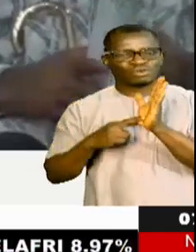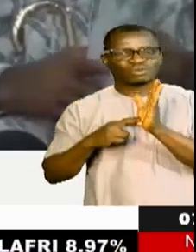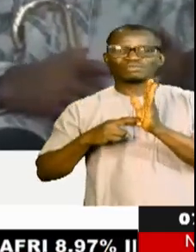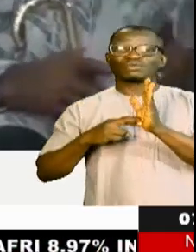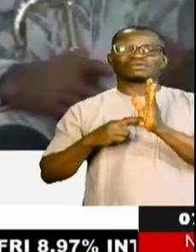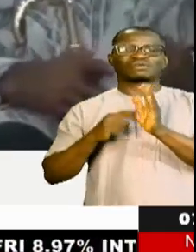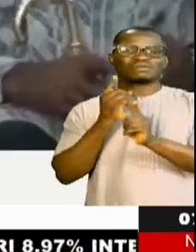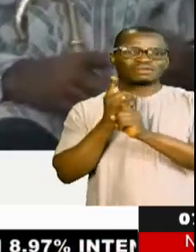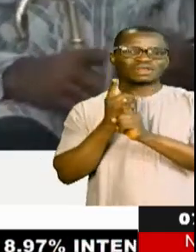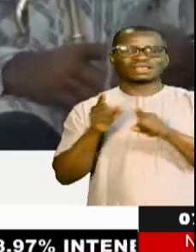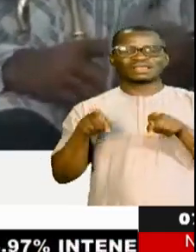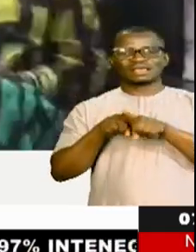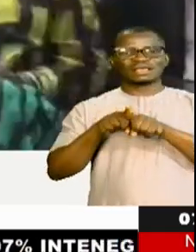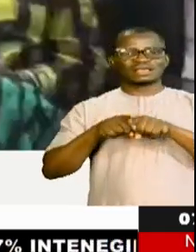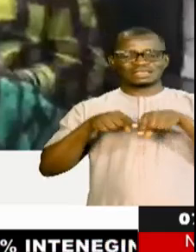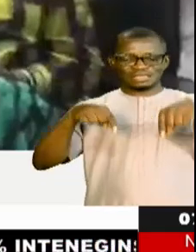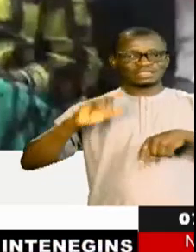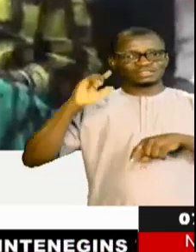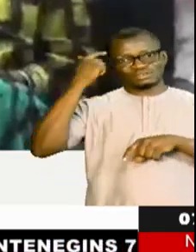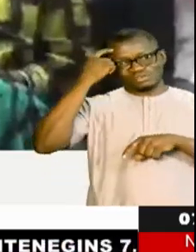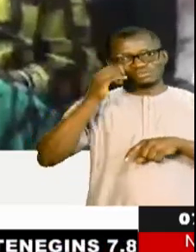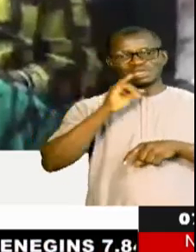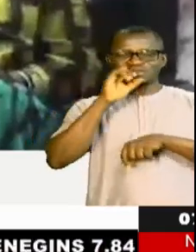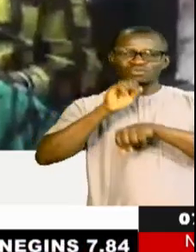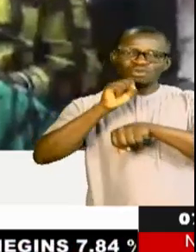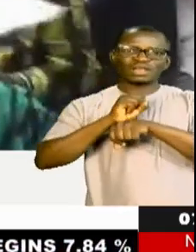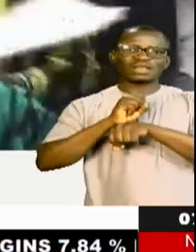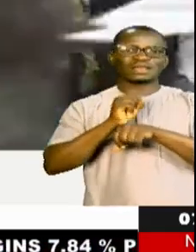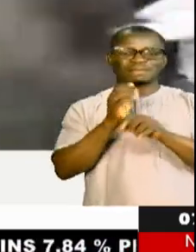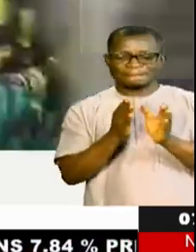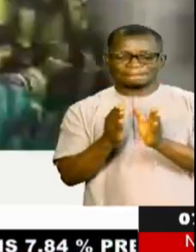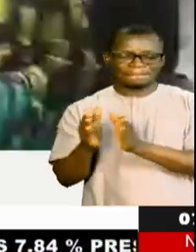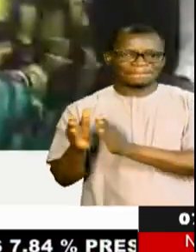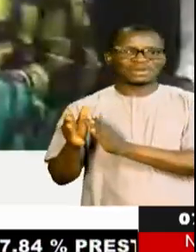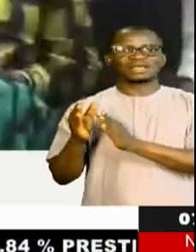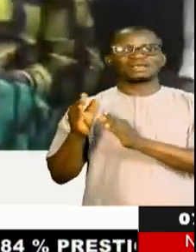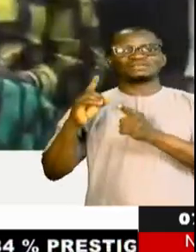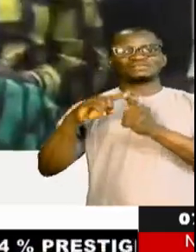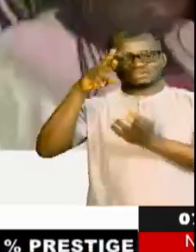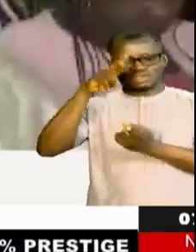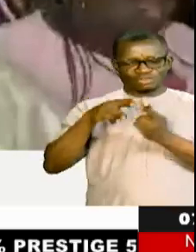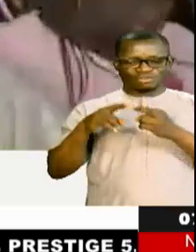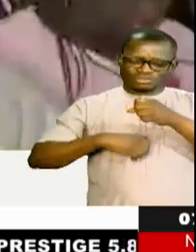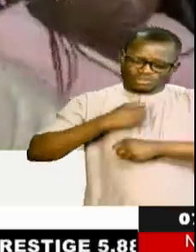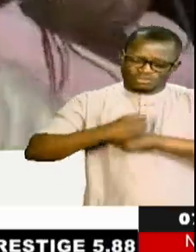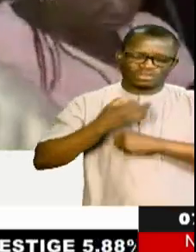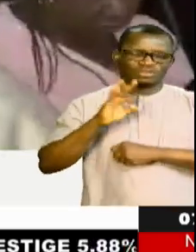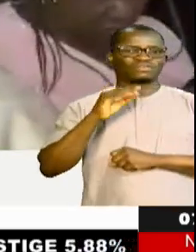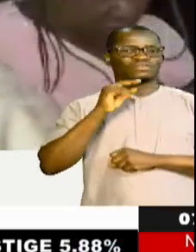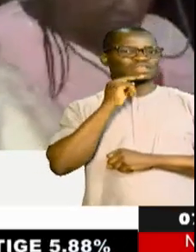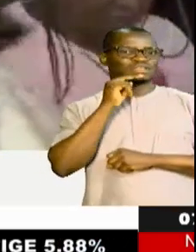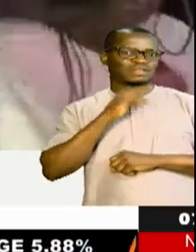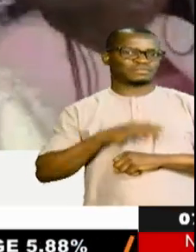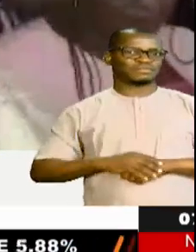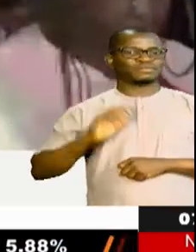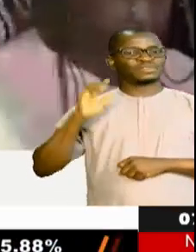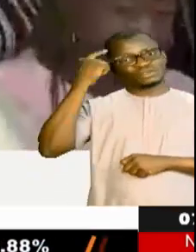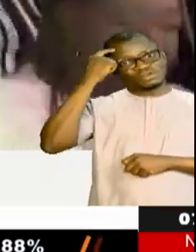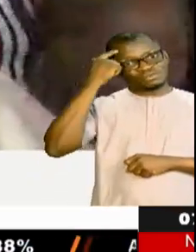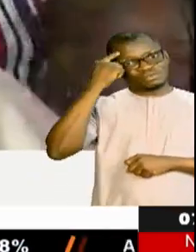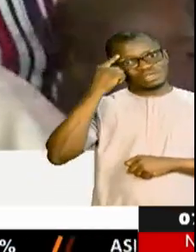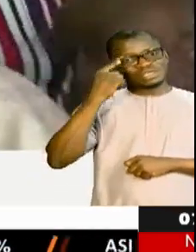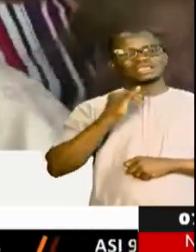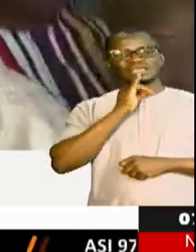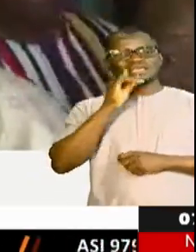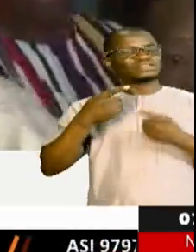coexistence as the present administration is working hard to reduce the suffering of Nigerians. The government, of course, is desirous of ensuring